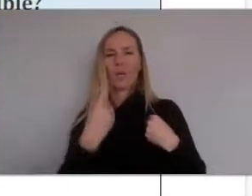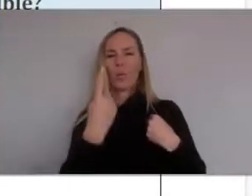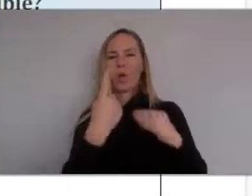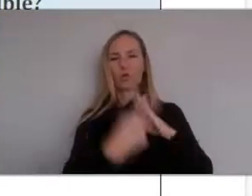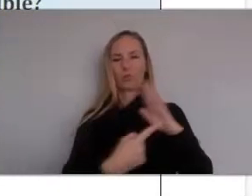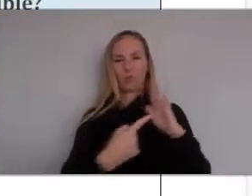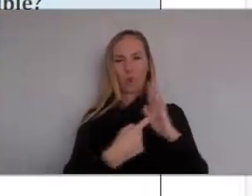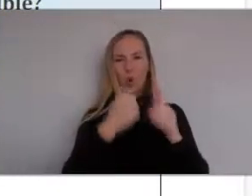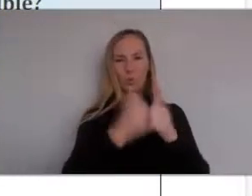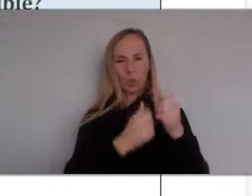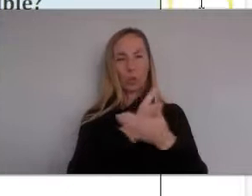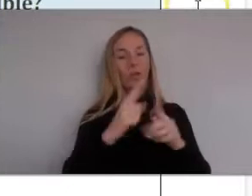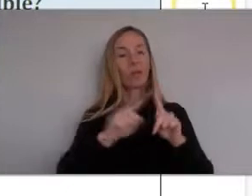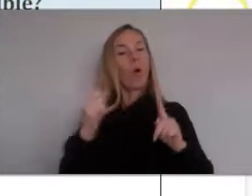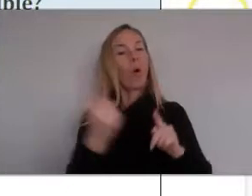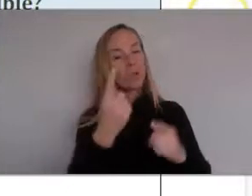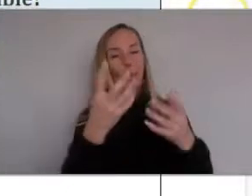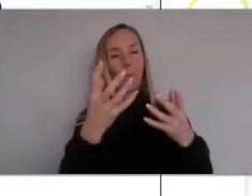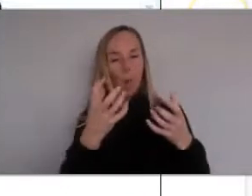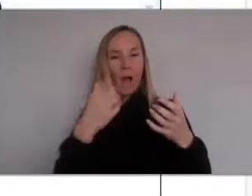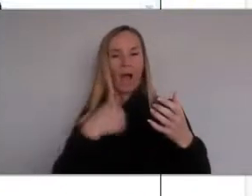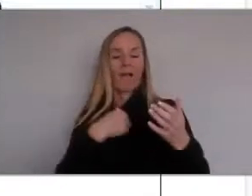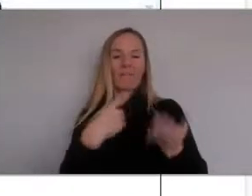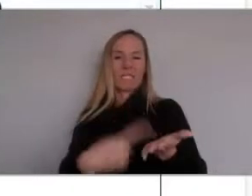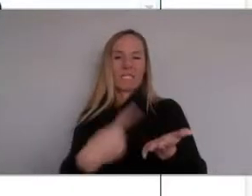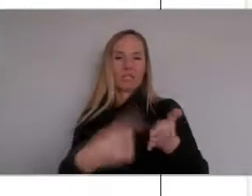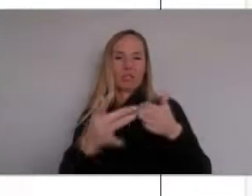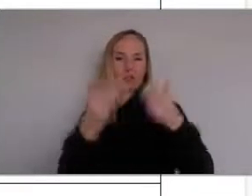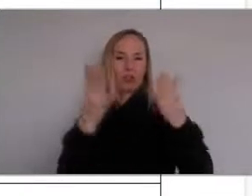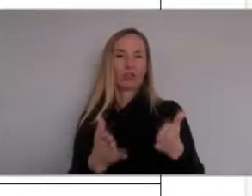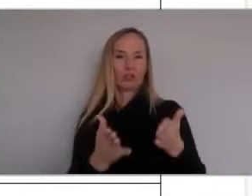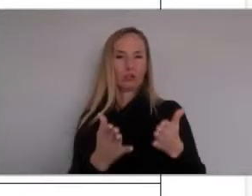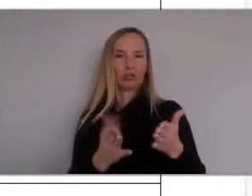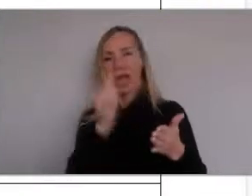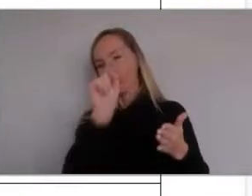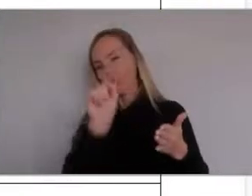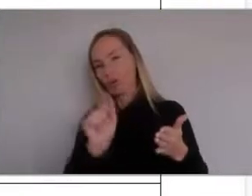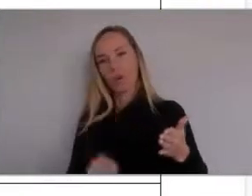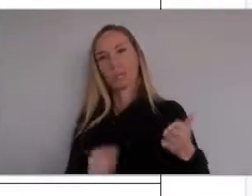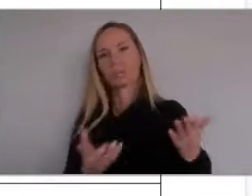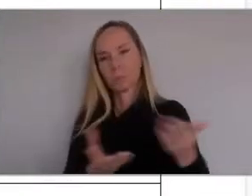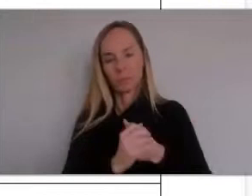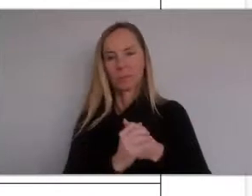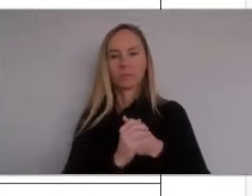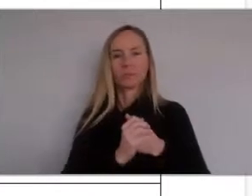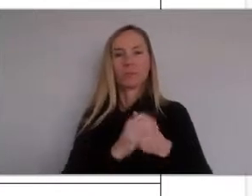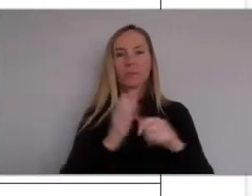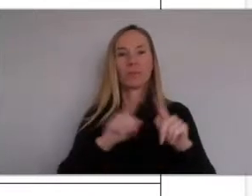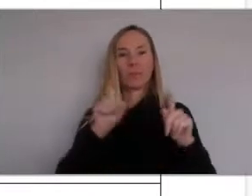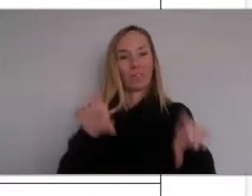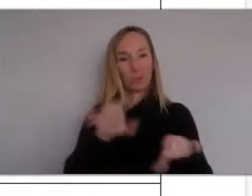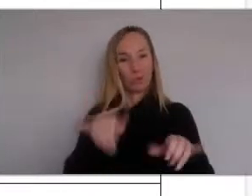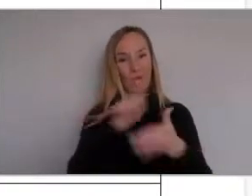discussion director. So make sure that that role is always fulfilled. And you'll do that each week.